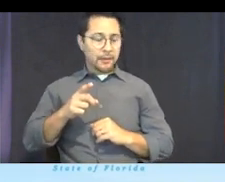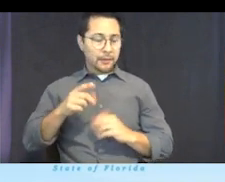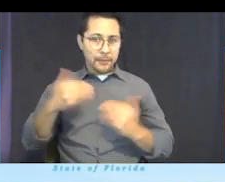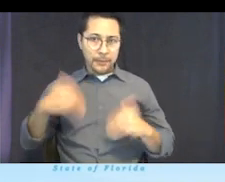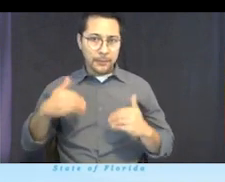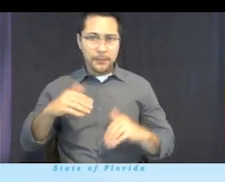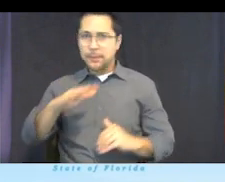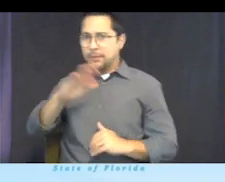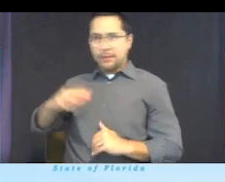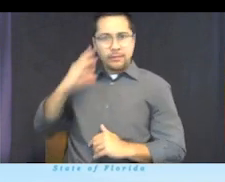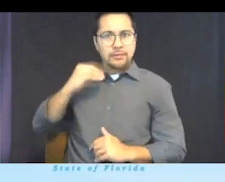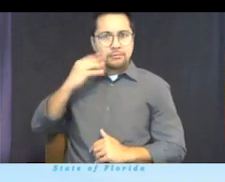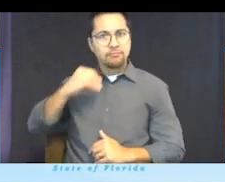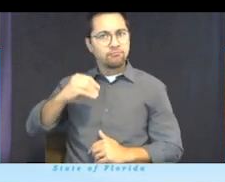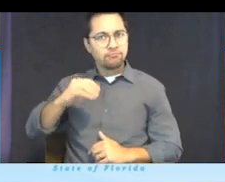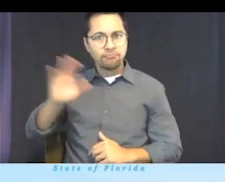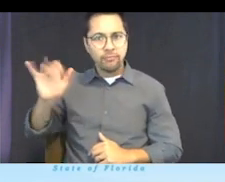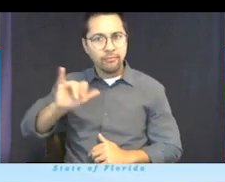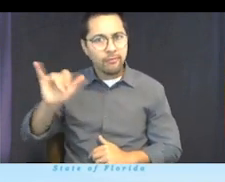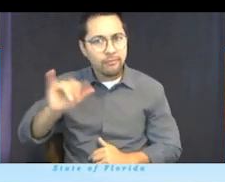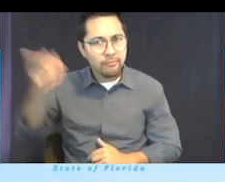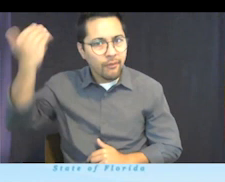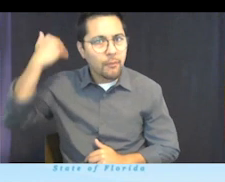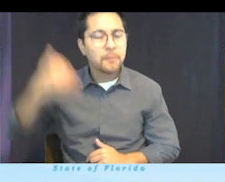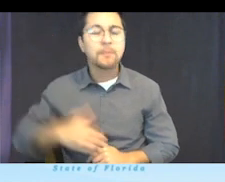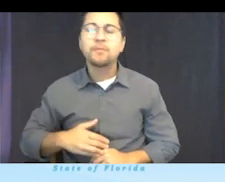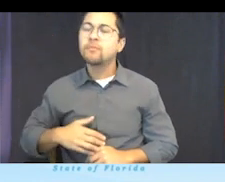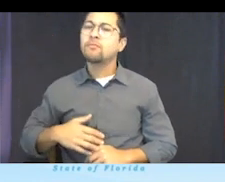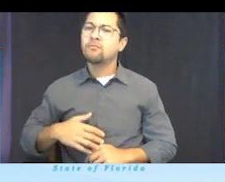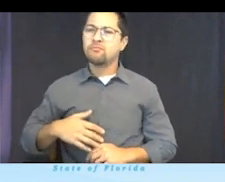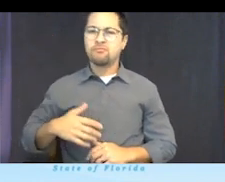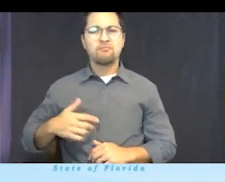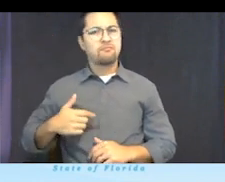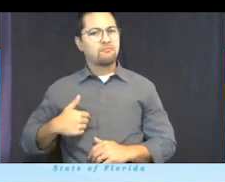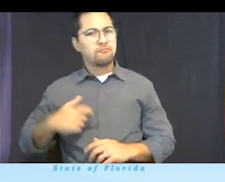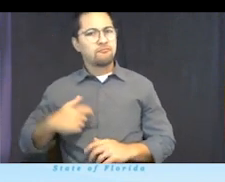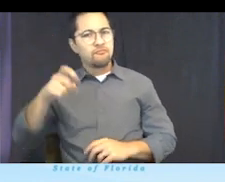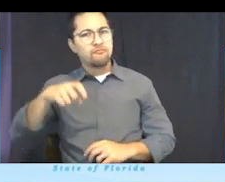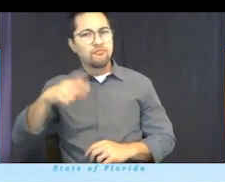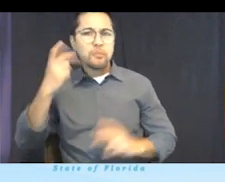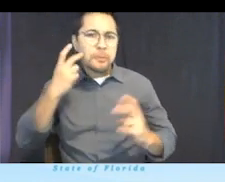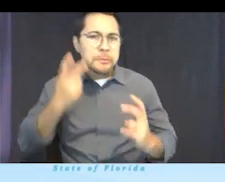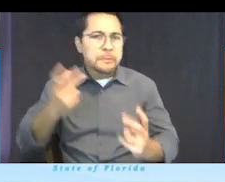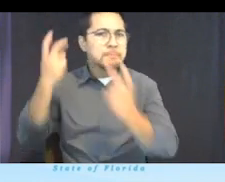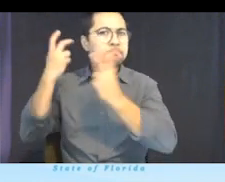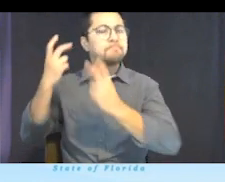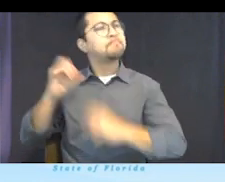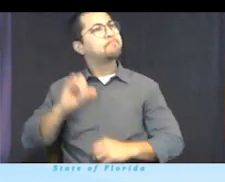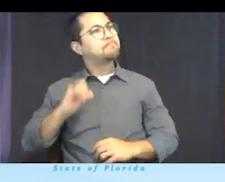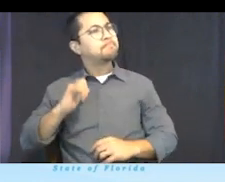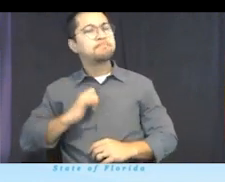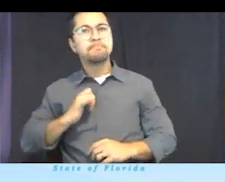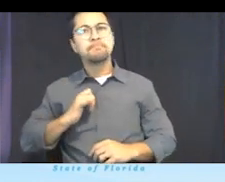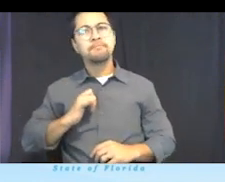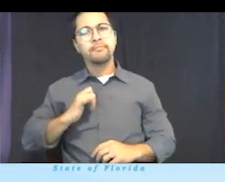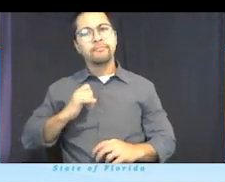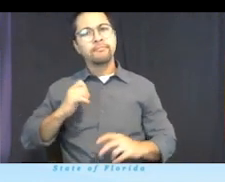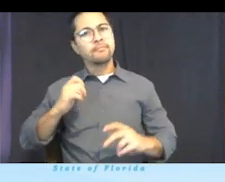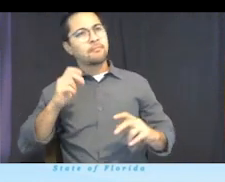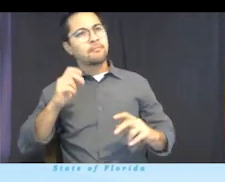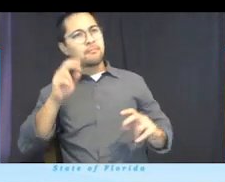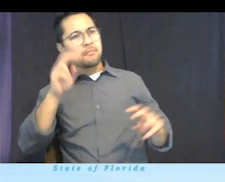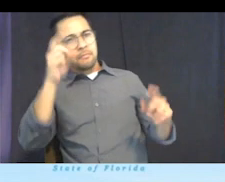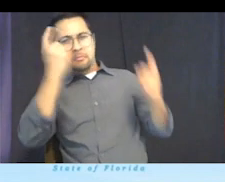event, one tends to want to take a step back and take an inventory of best practices and lessons